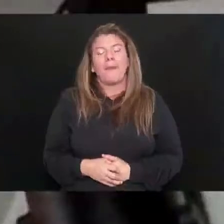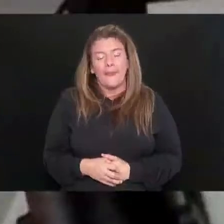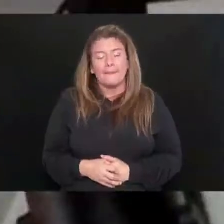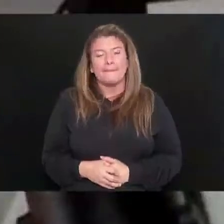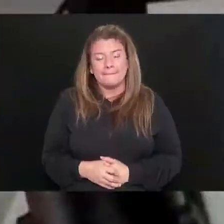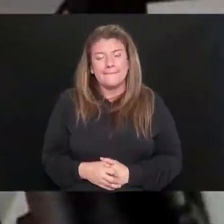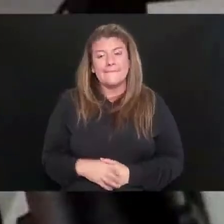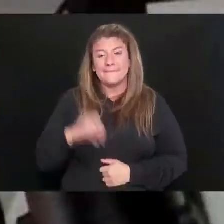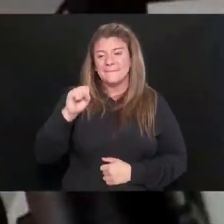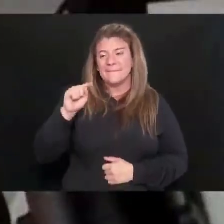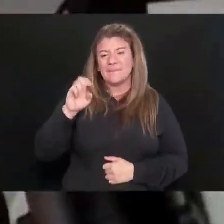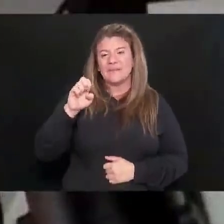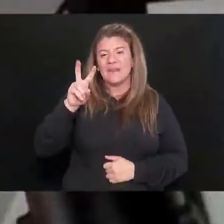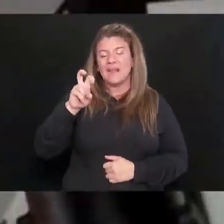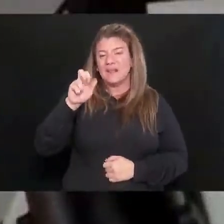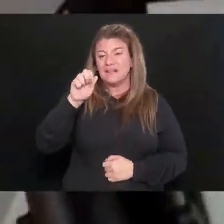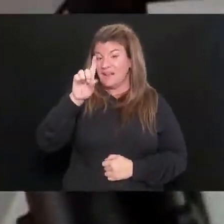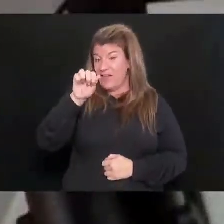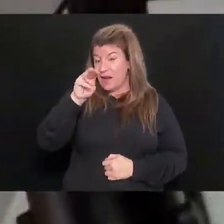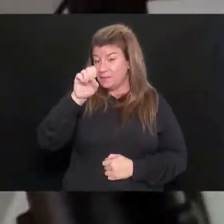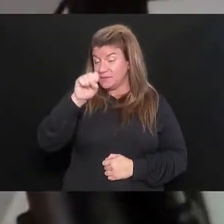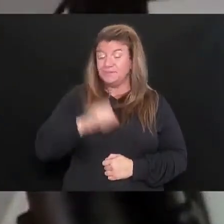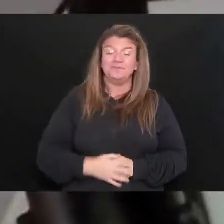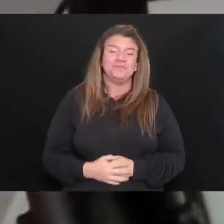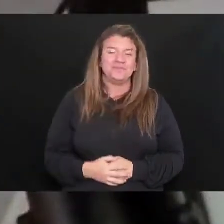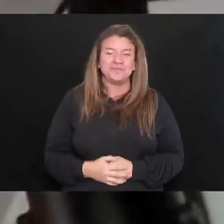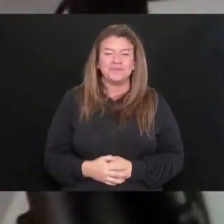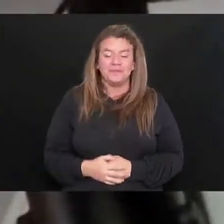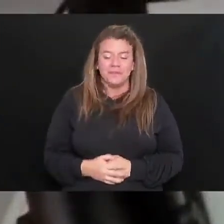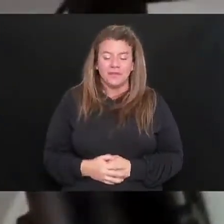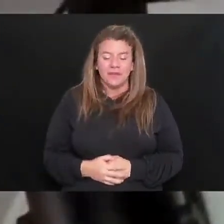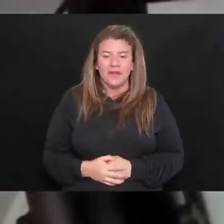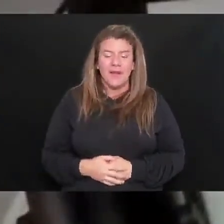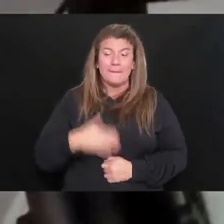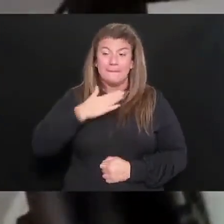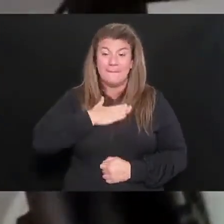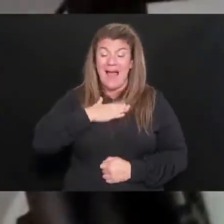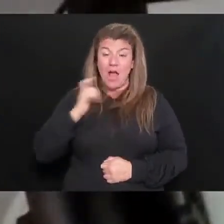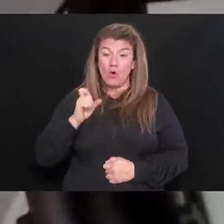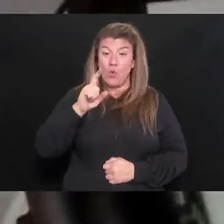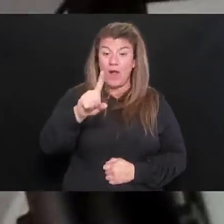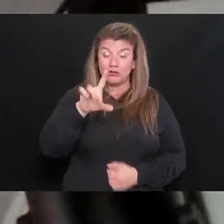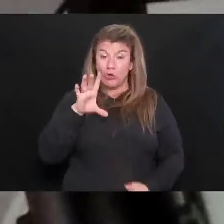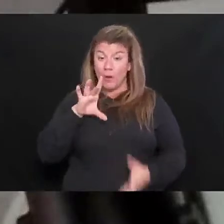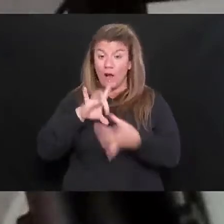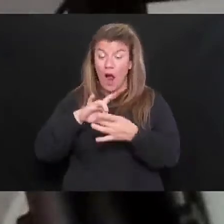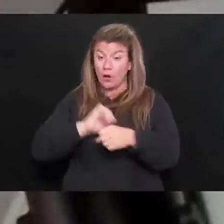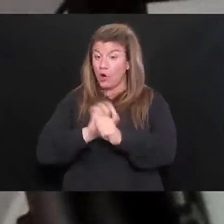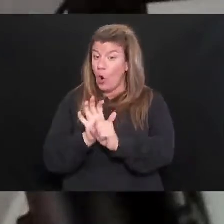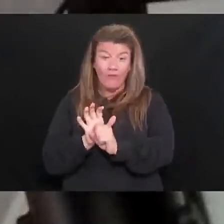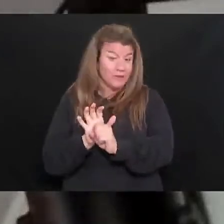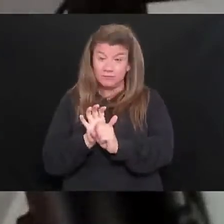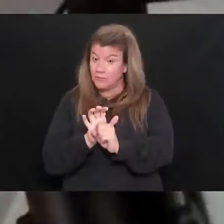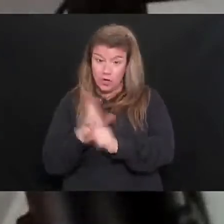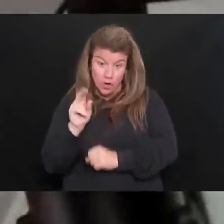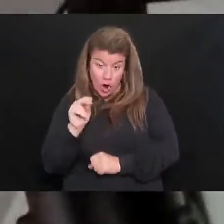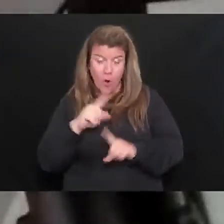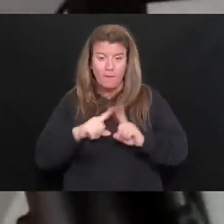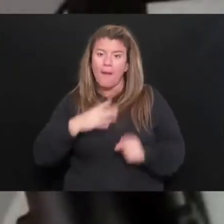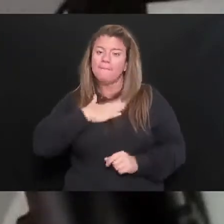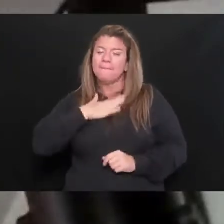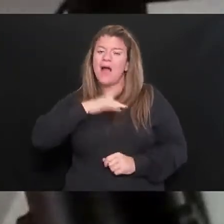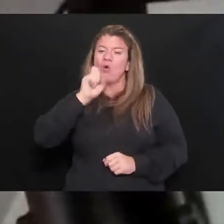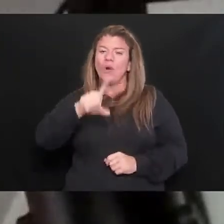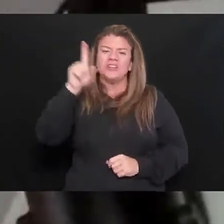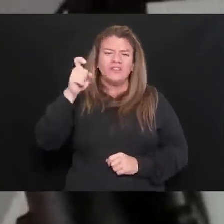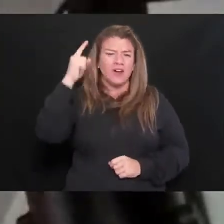Yeah, Steve Adams of Ogden Newspapers. This won't be a COVID question, but this is for the governor.